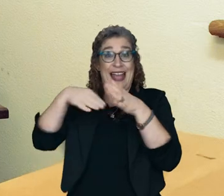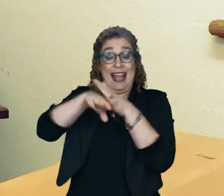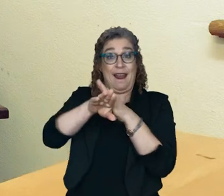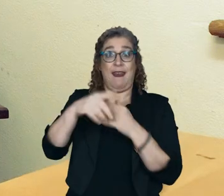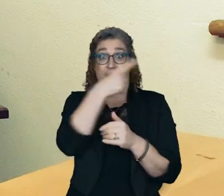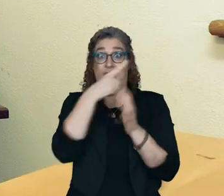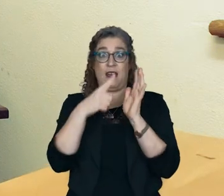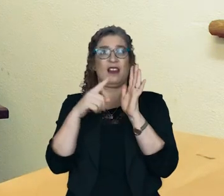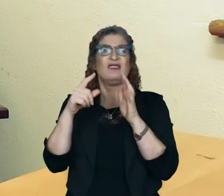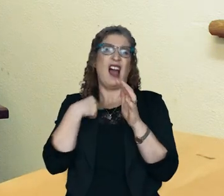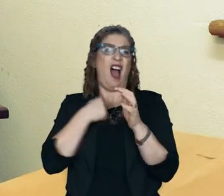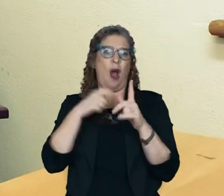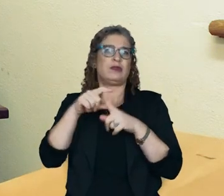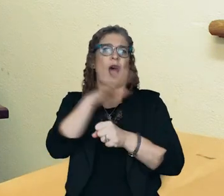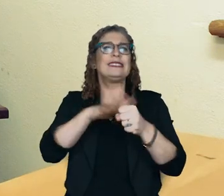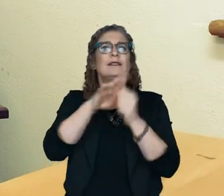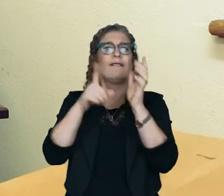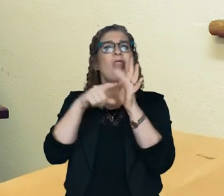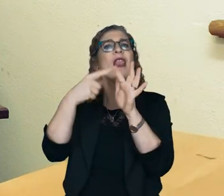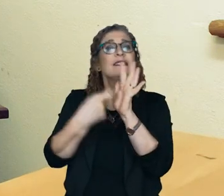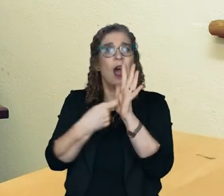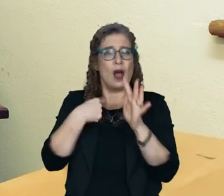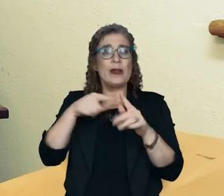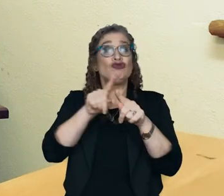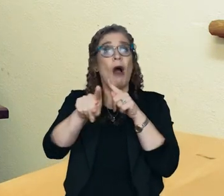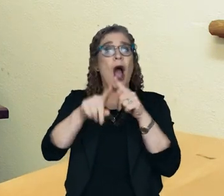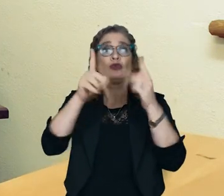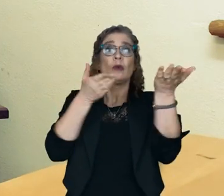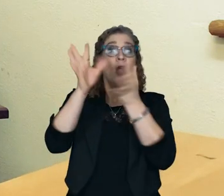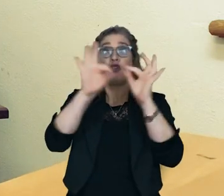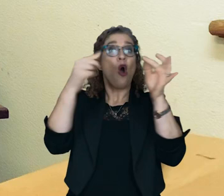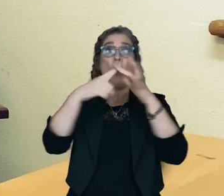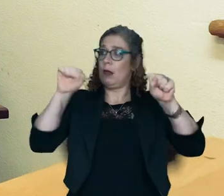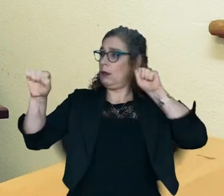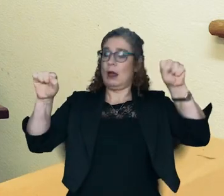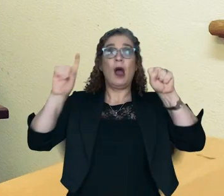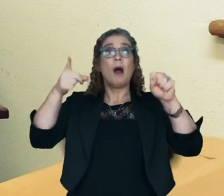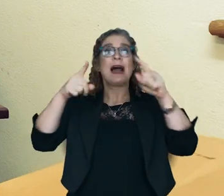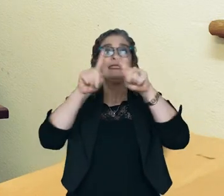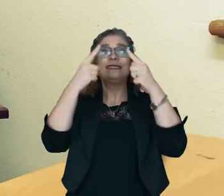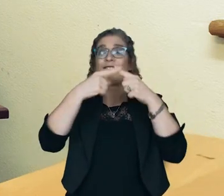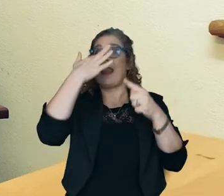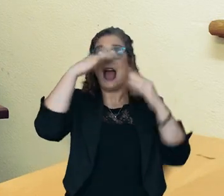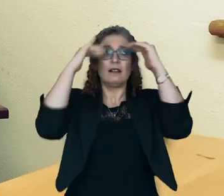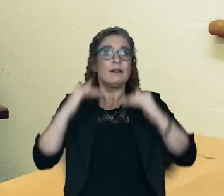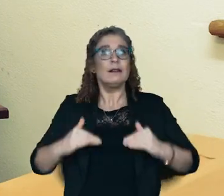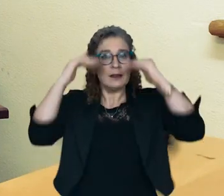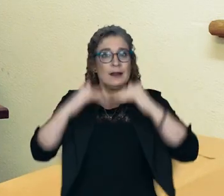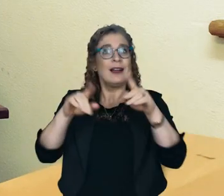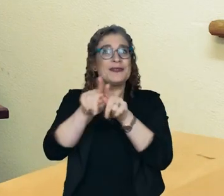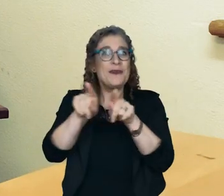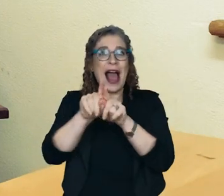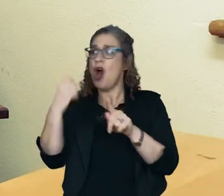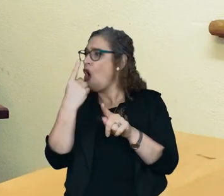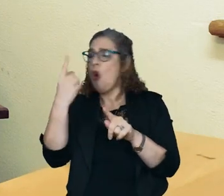Leicester, is trying to draw together an intergenerational conversation. And so we've had people nominated from the different dioceses to